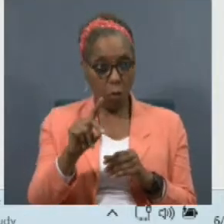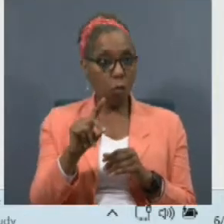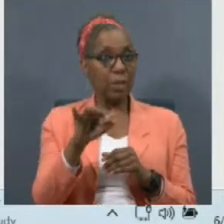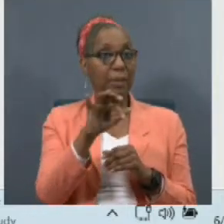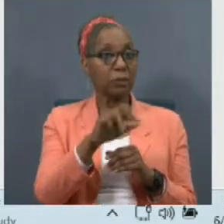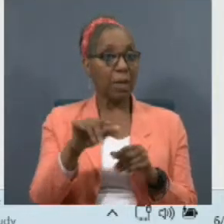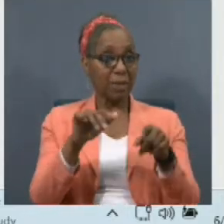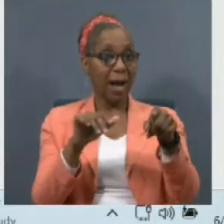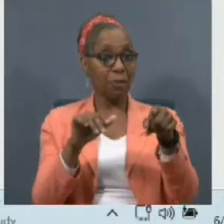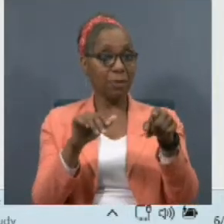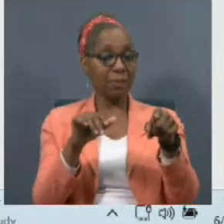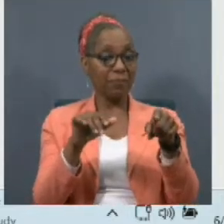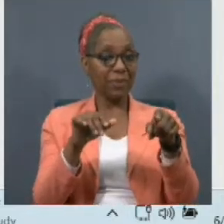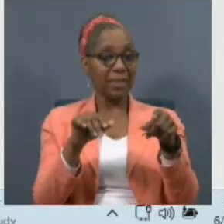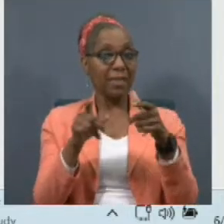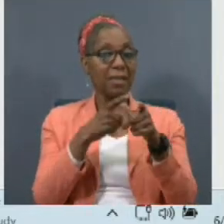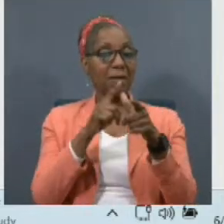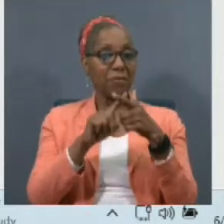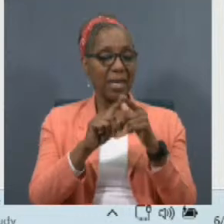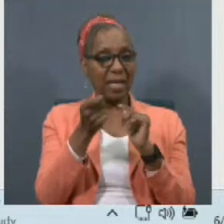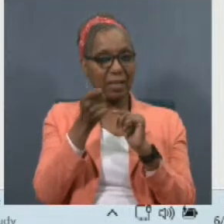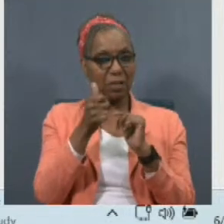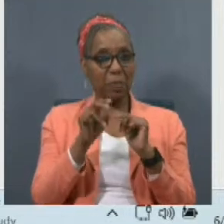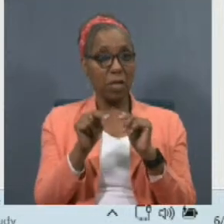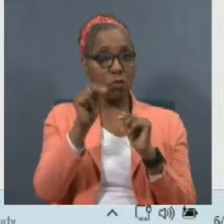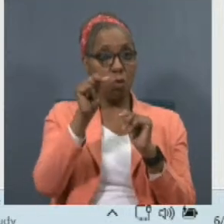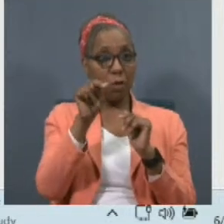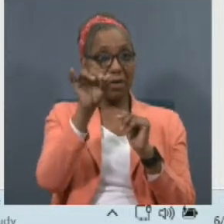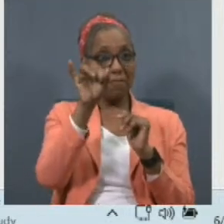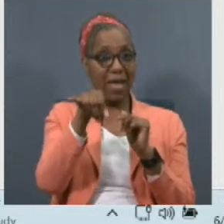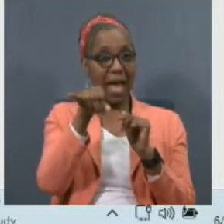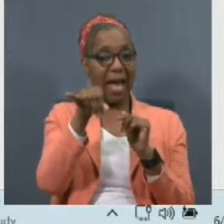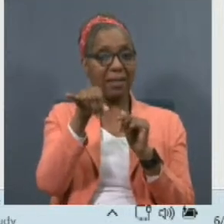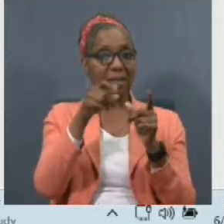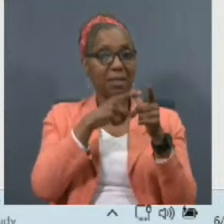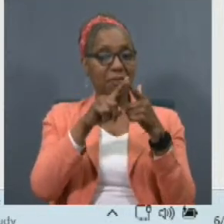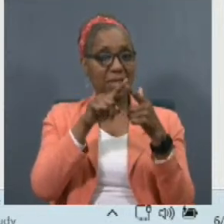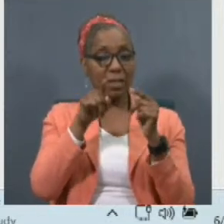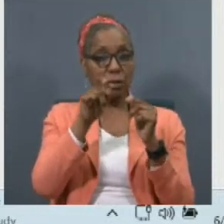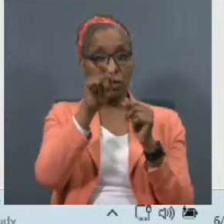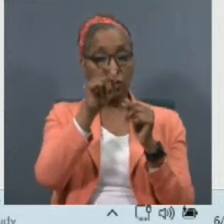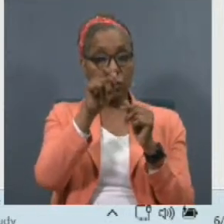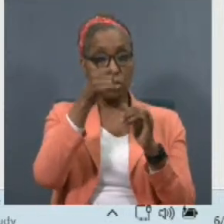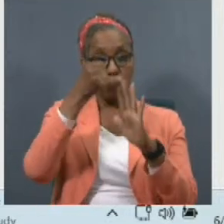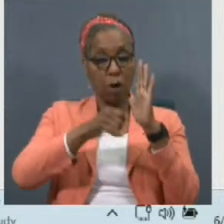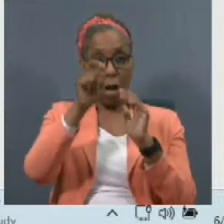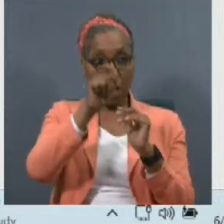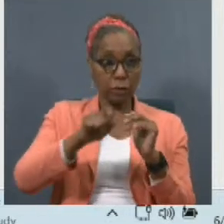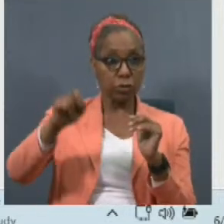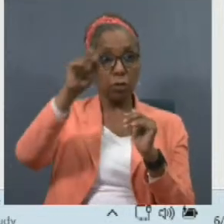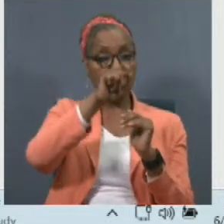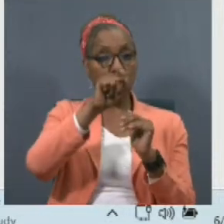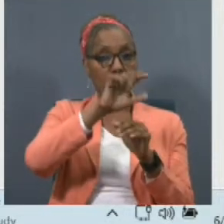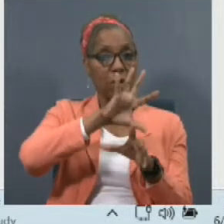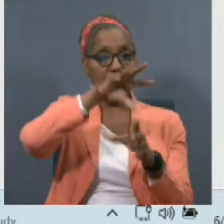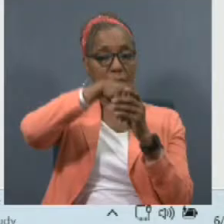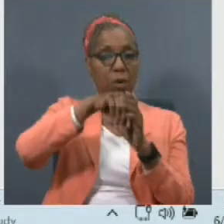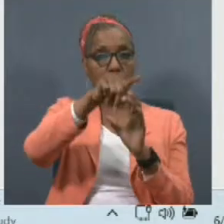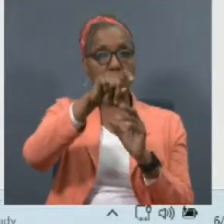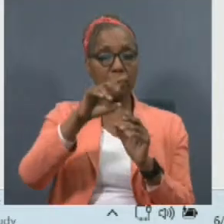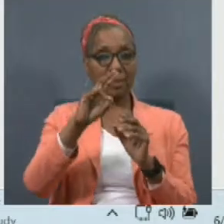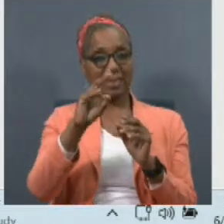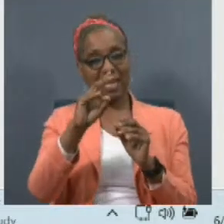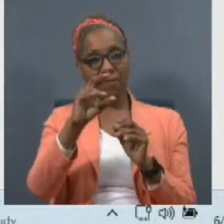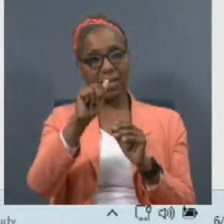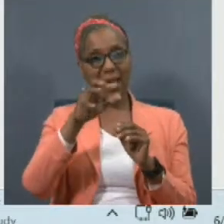out and go just a little bit north of that and draw a circle that encompasses 107